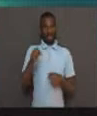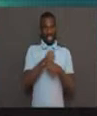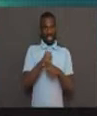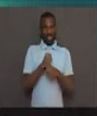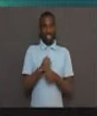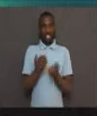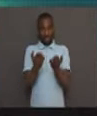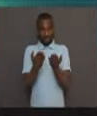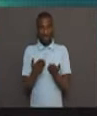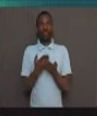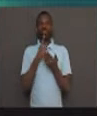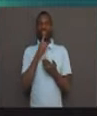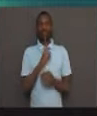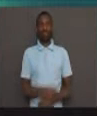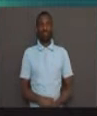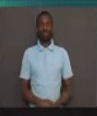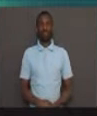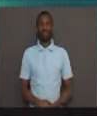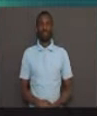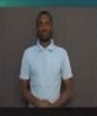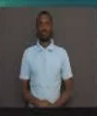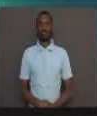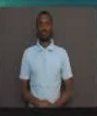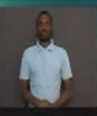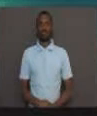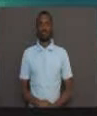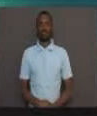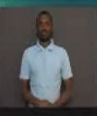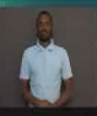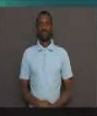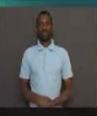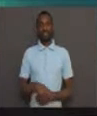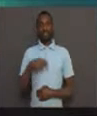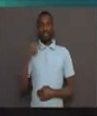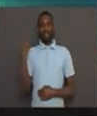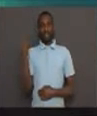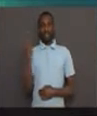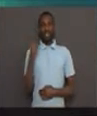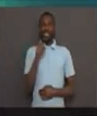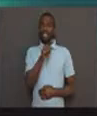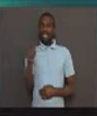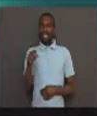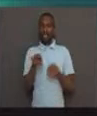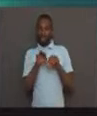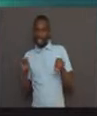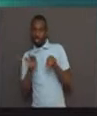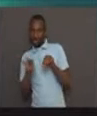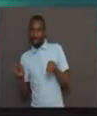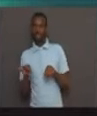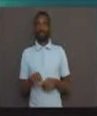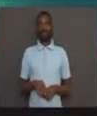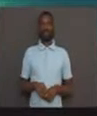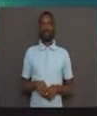Using these measurements,